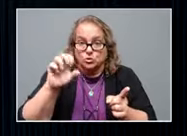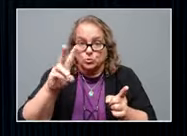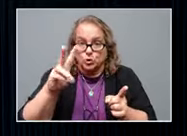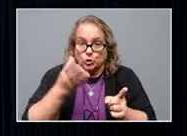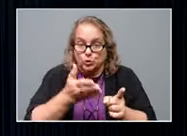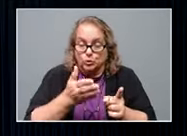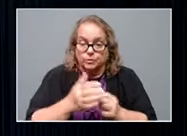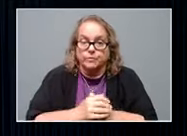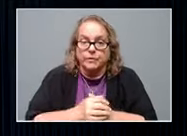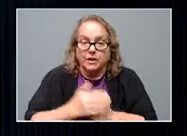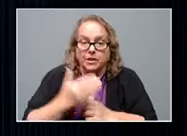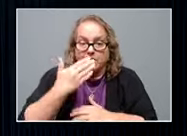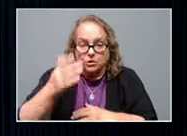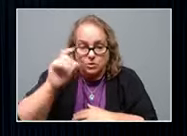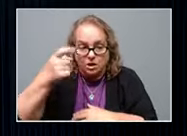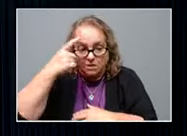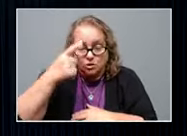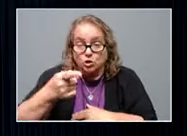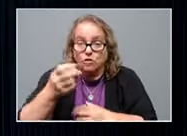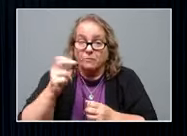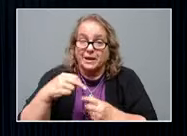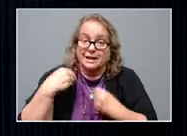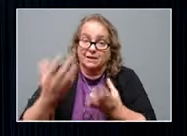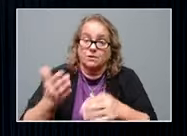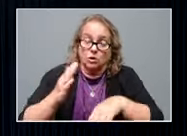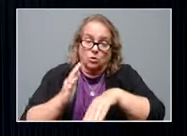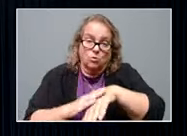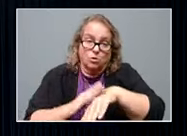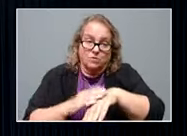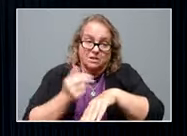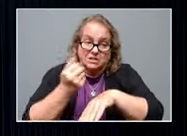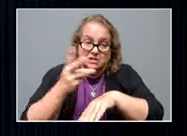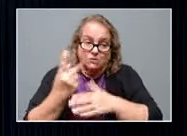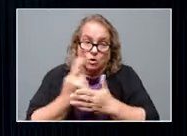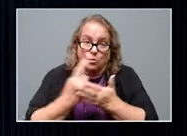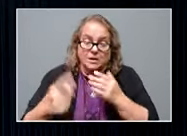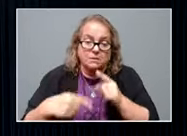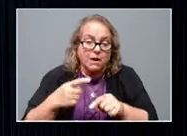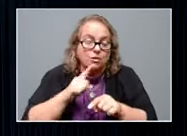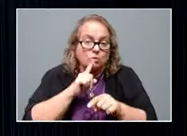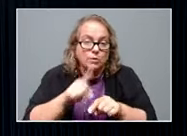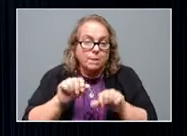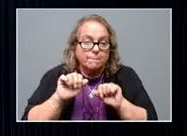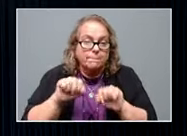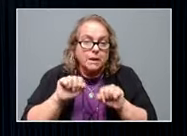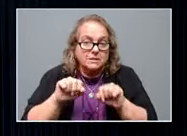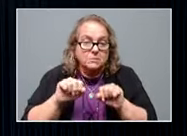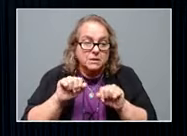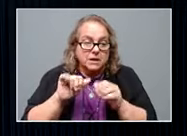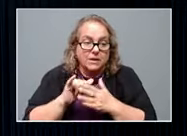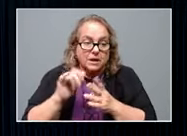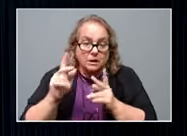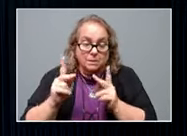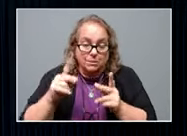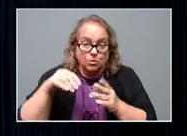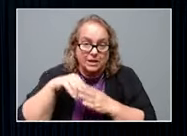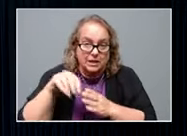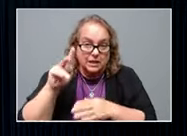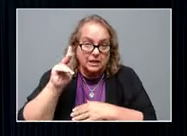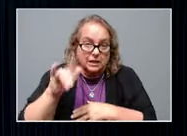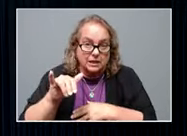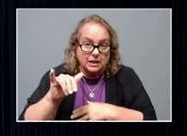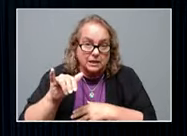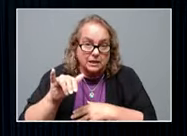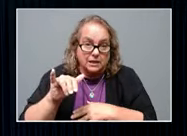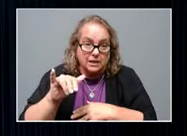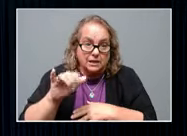have been giving warnings for several weeks about the very real possibility that people in Kentucky seeking care